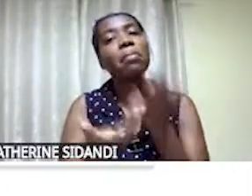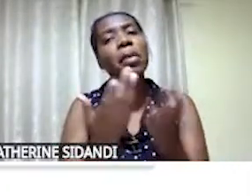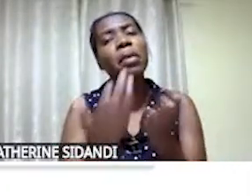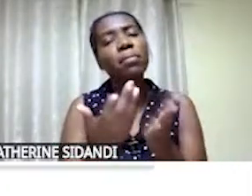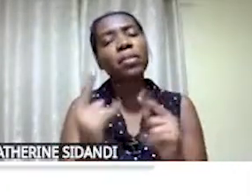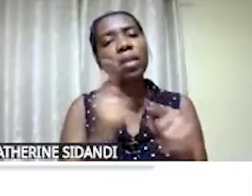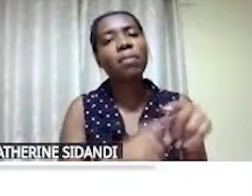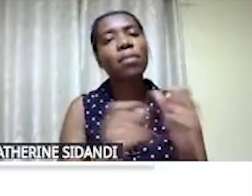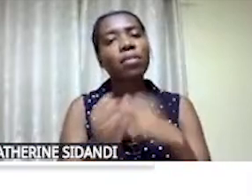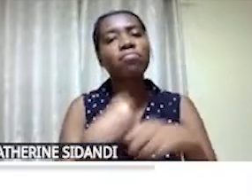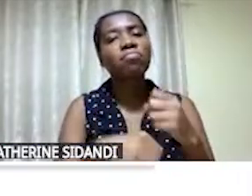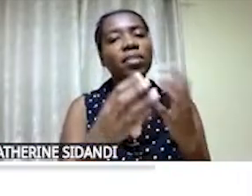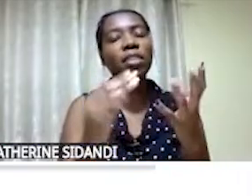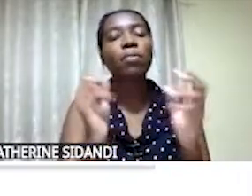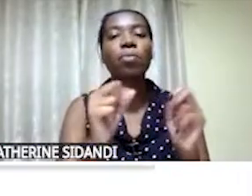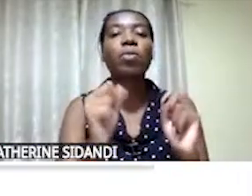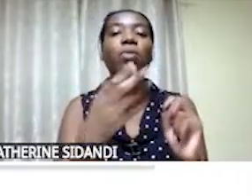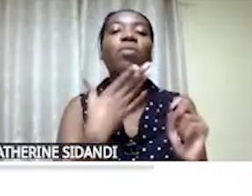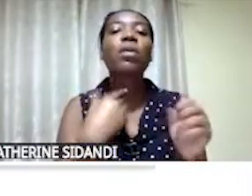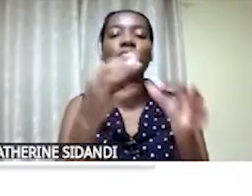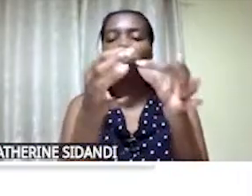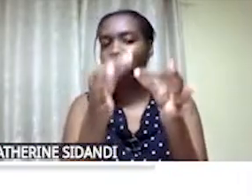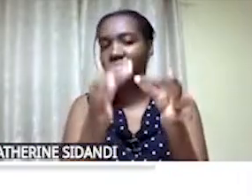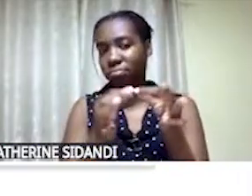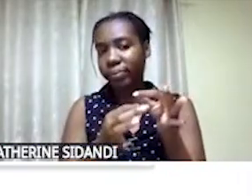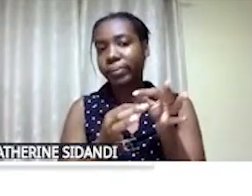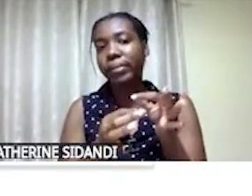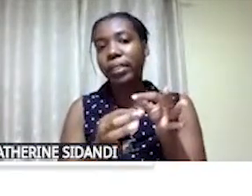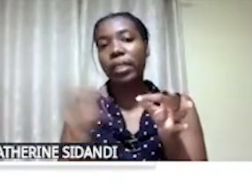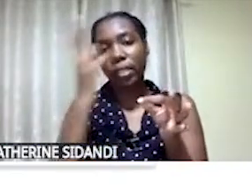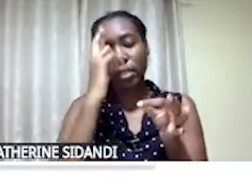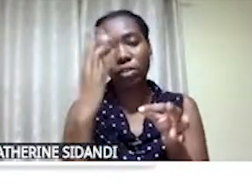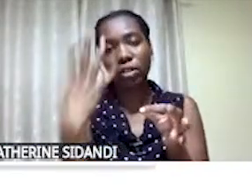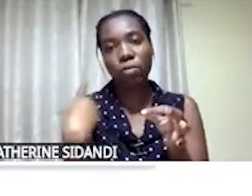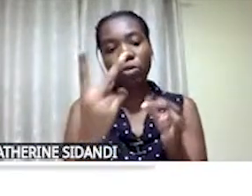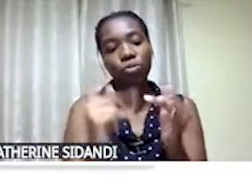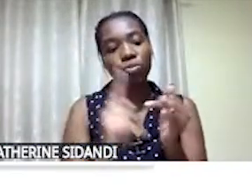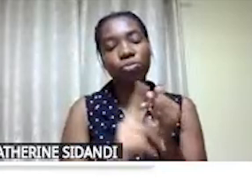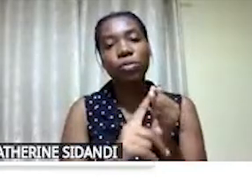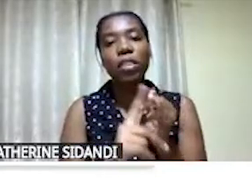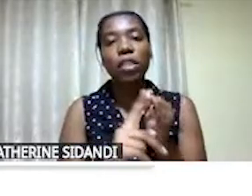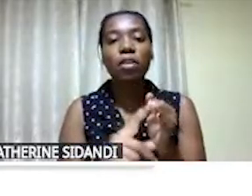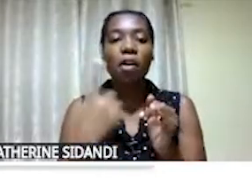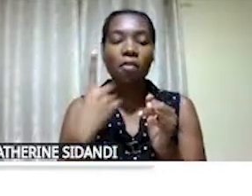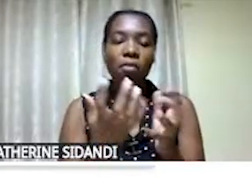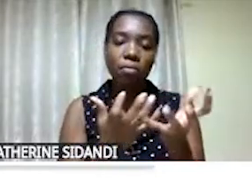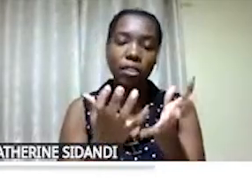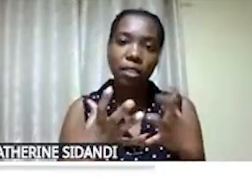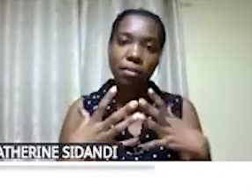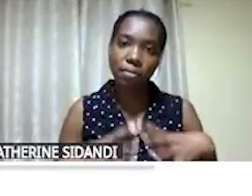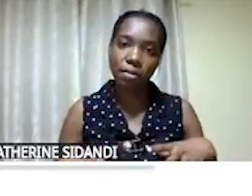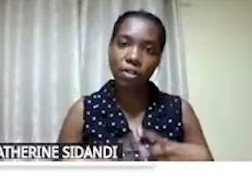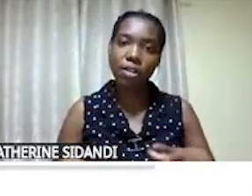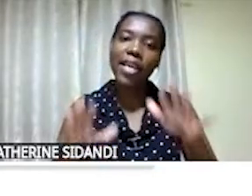find accountability. And then the second reason, particularly for entrepreneurs, everything